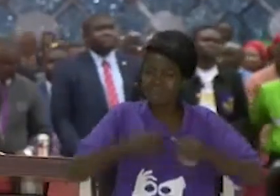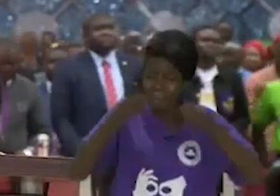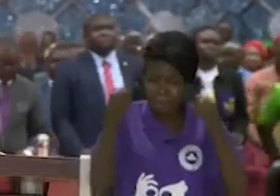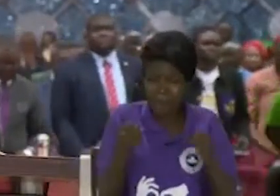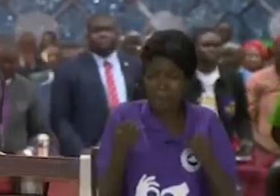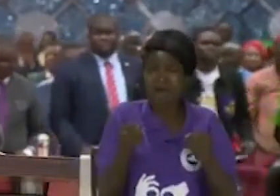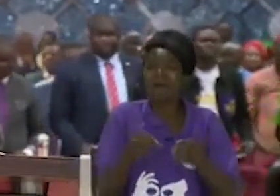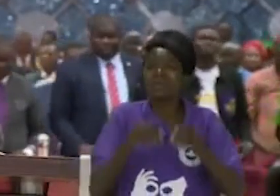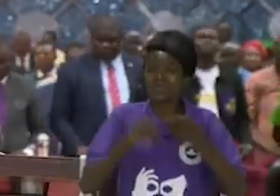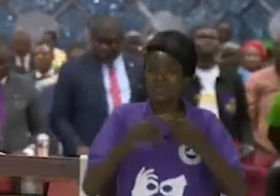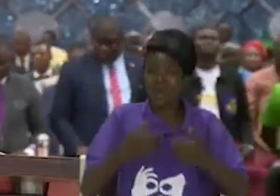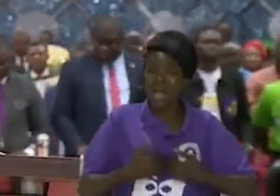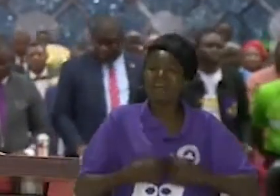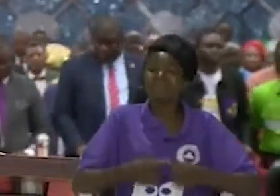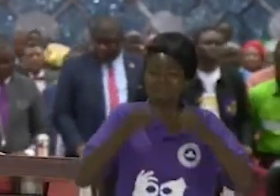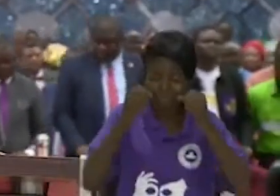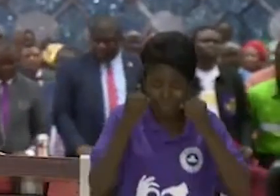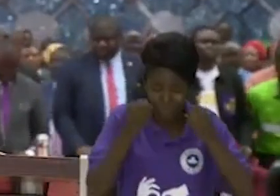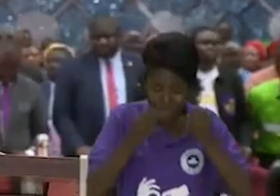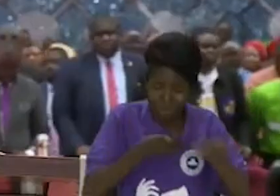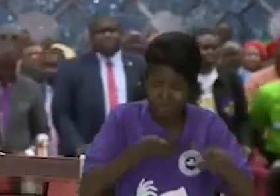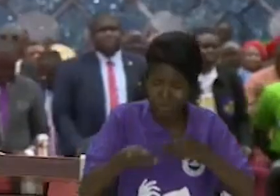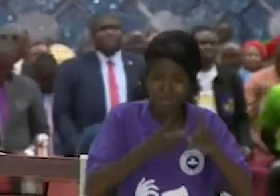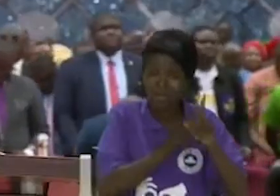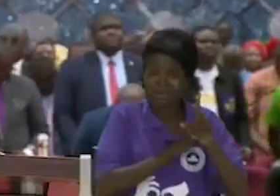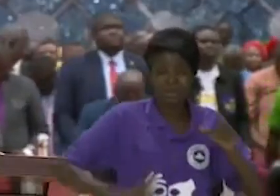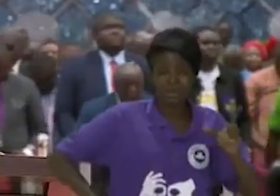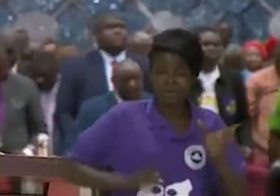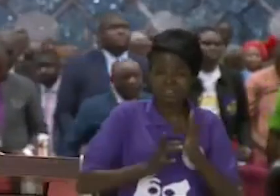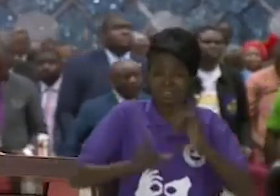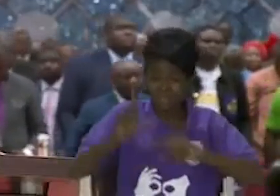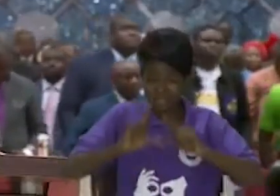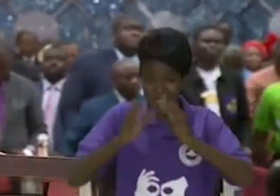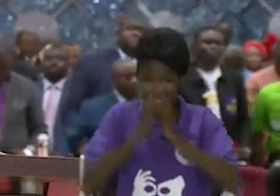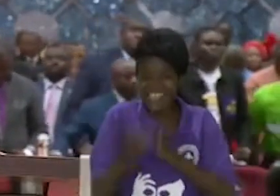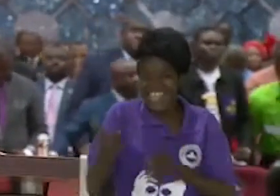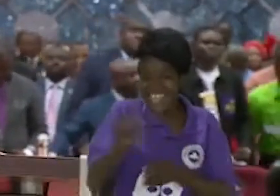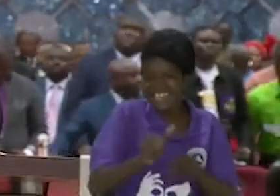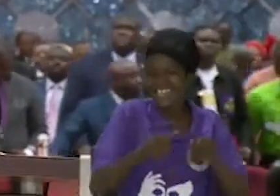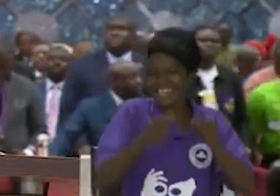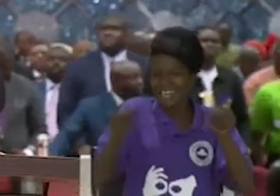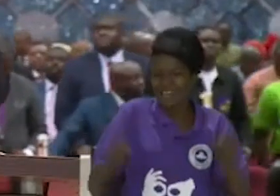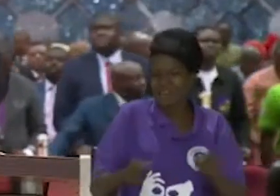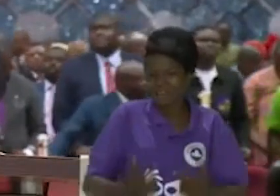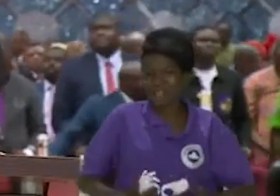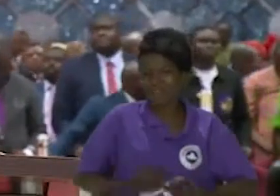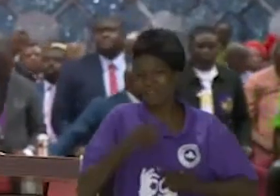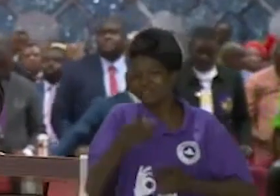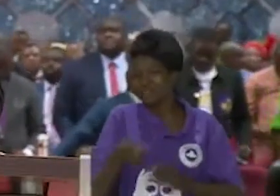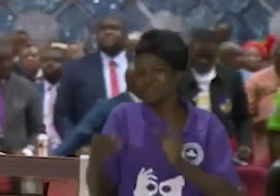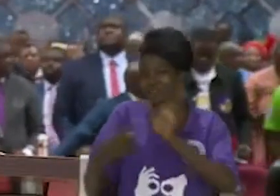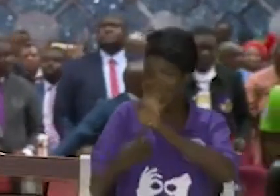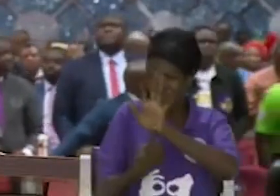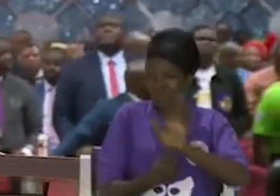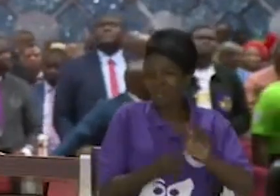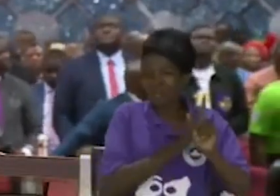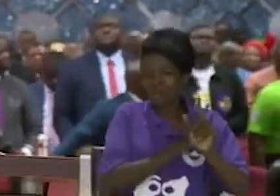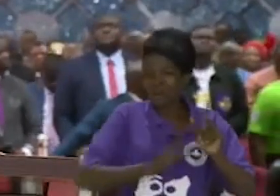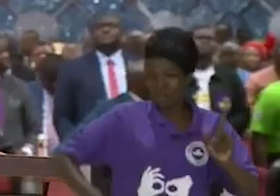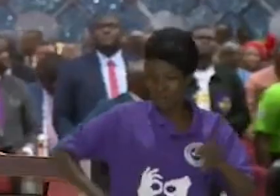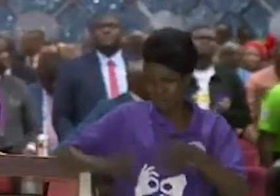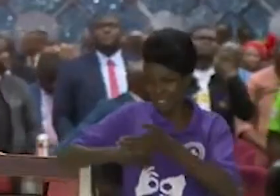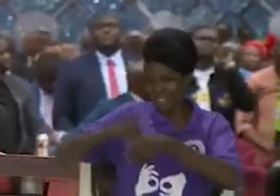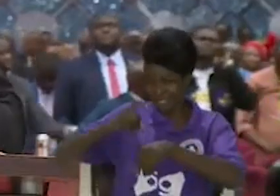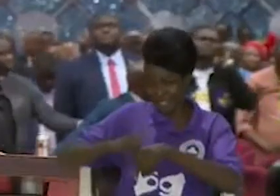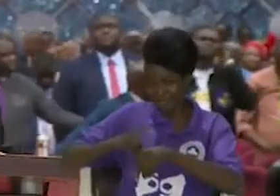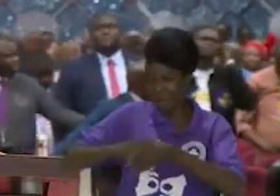around dominion. In every sphere of life where you are involved. That from this moment onwards, whatever you say